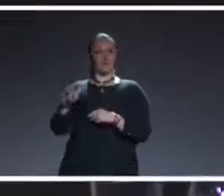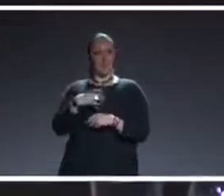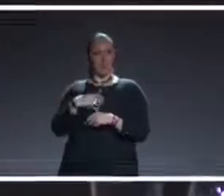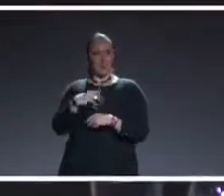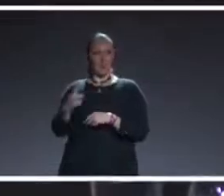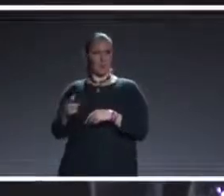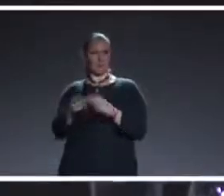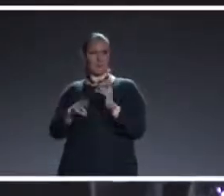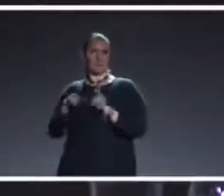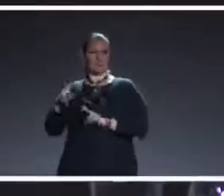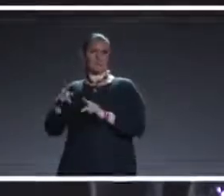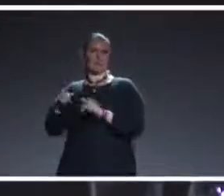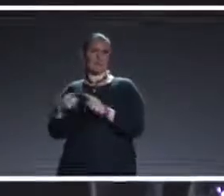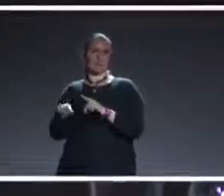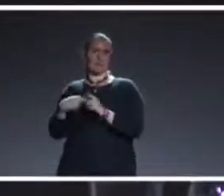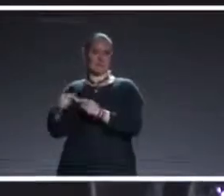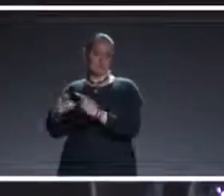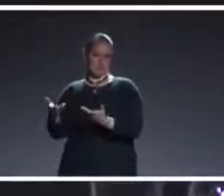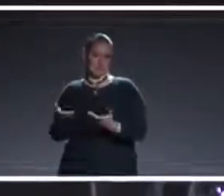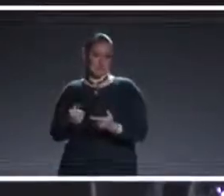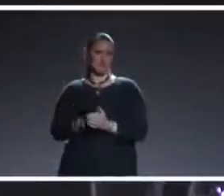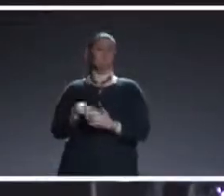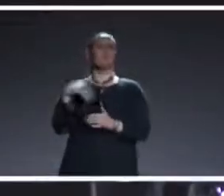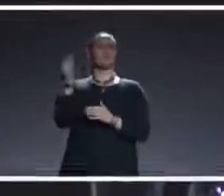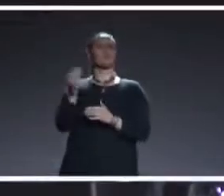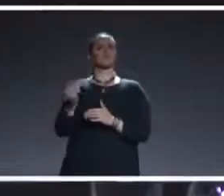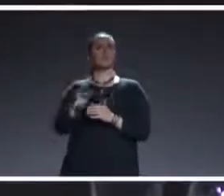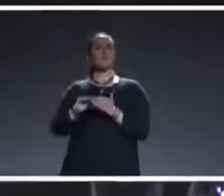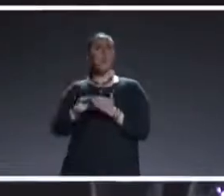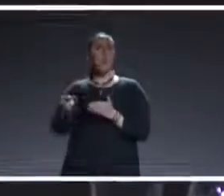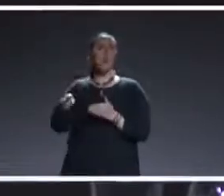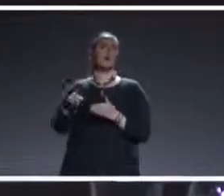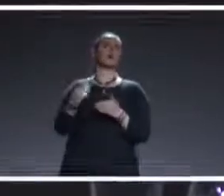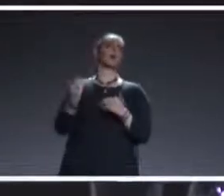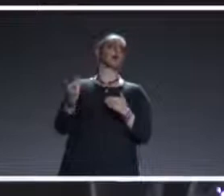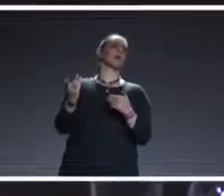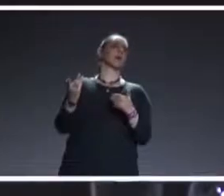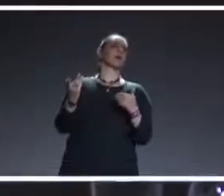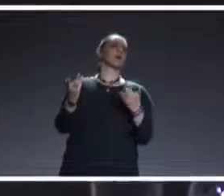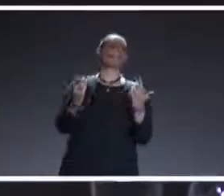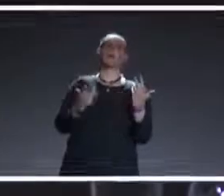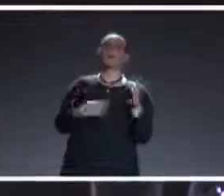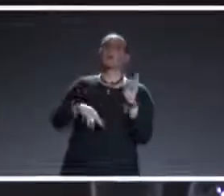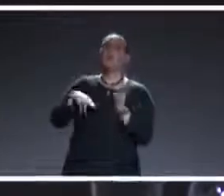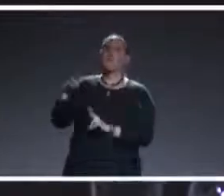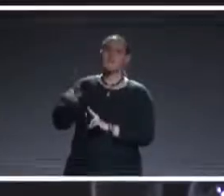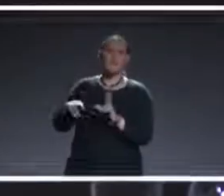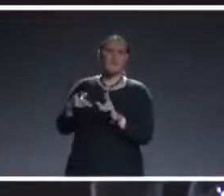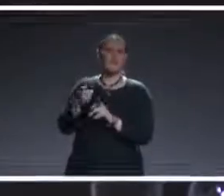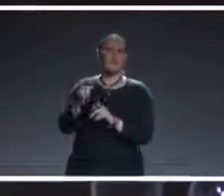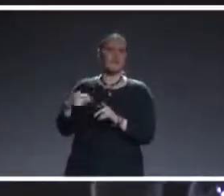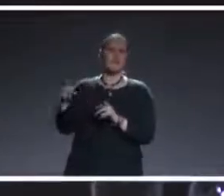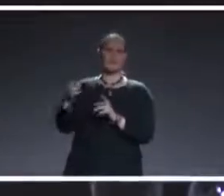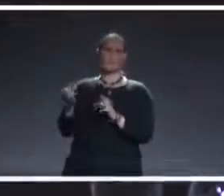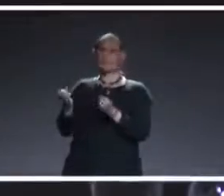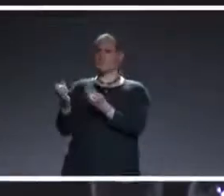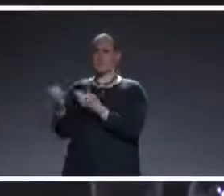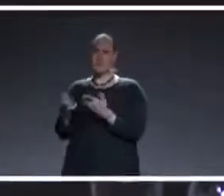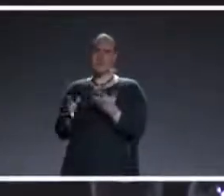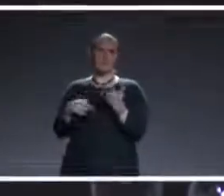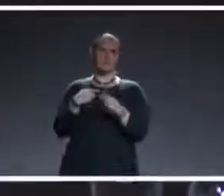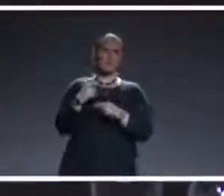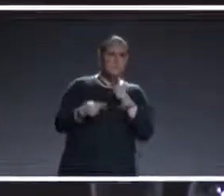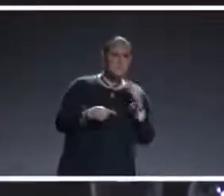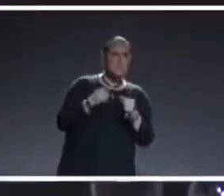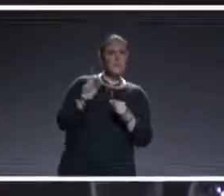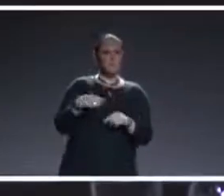in art school, and she was on a different path, and she didn't want to go this way to